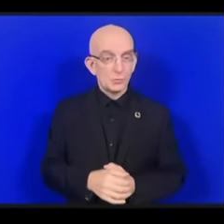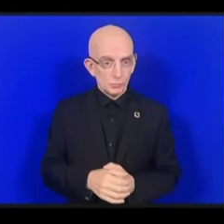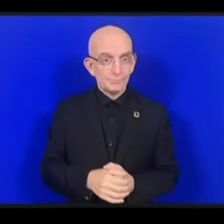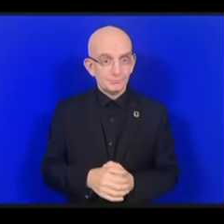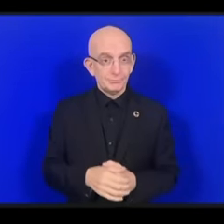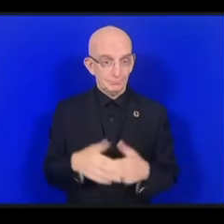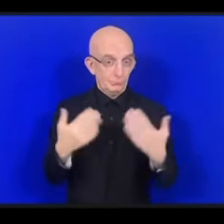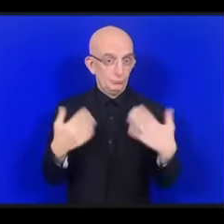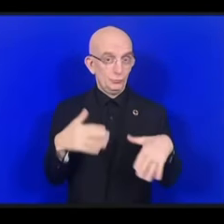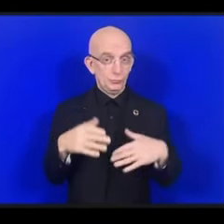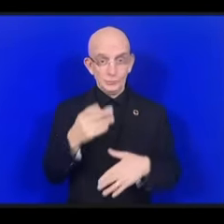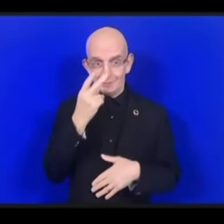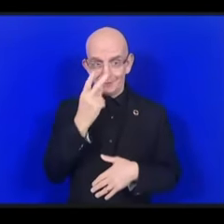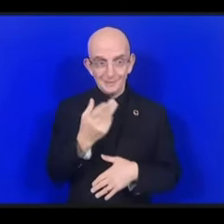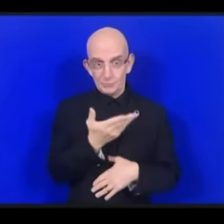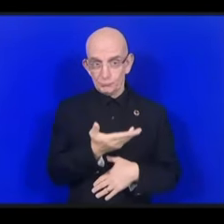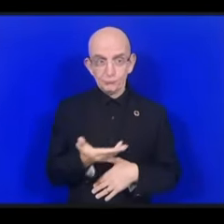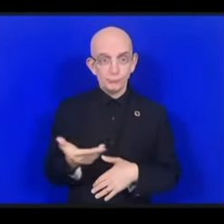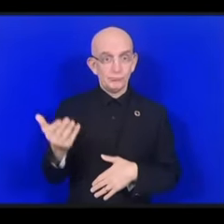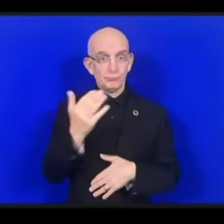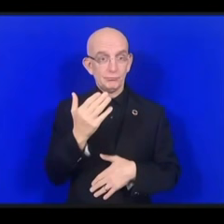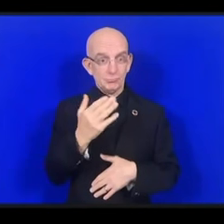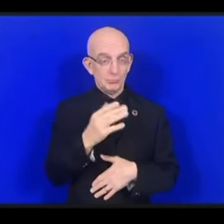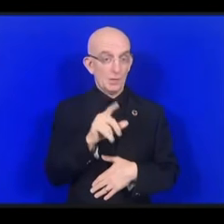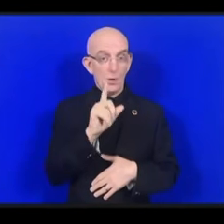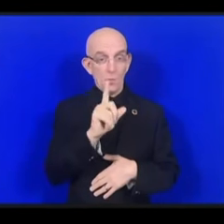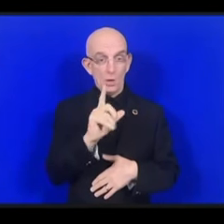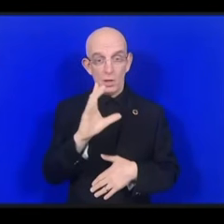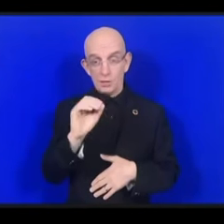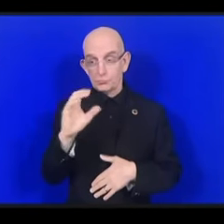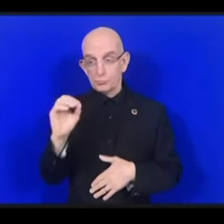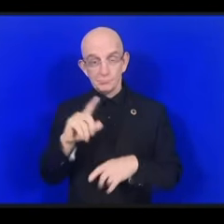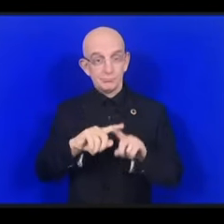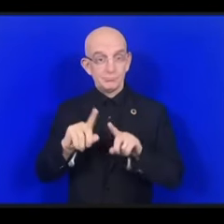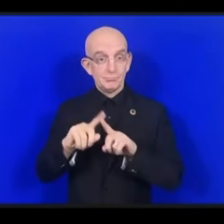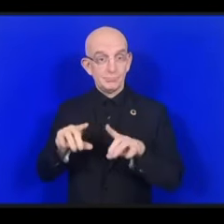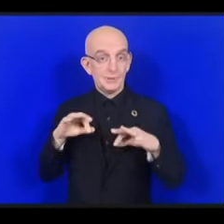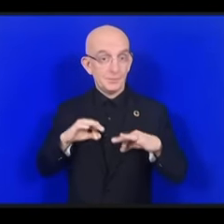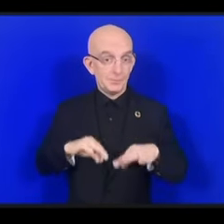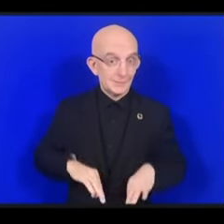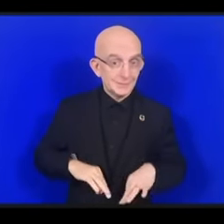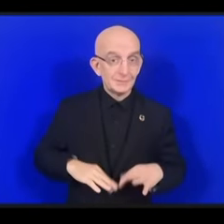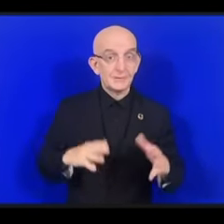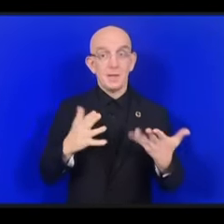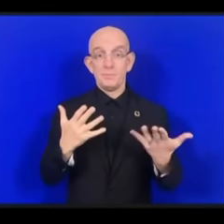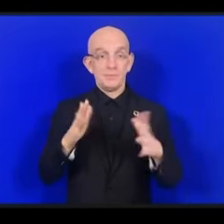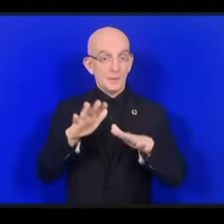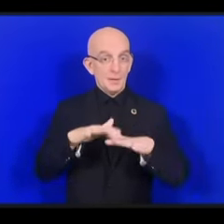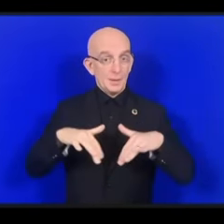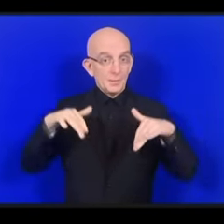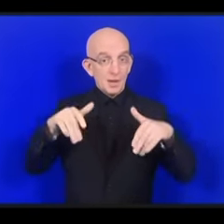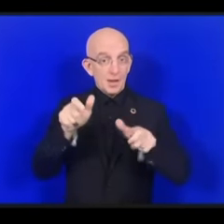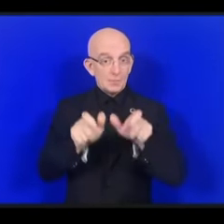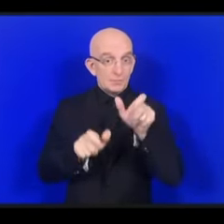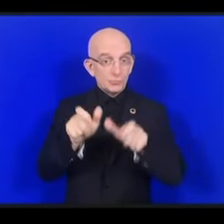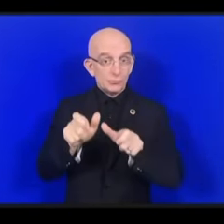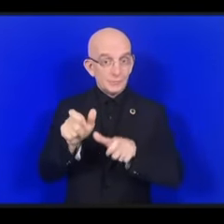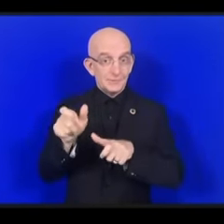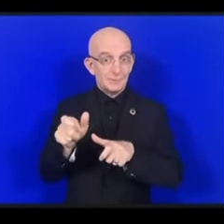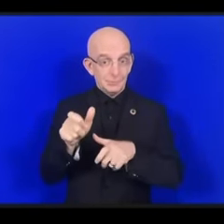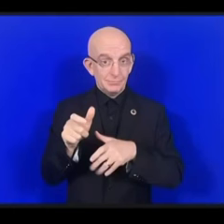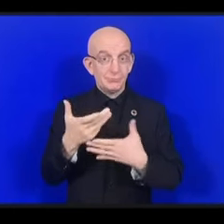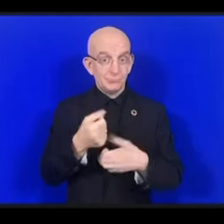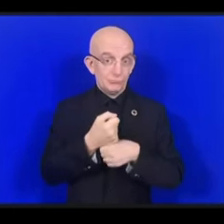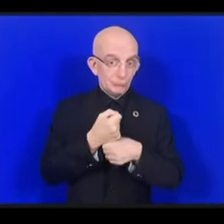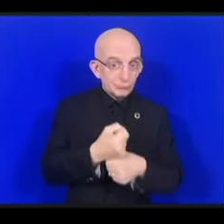and chief executives, and thousands of stakeholders from all levels representing this